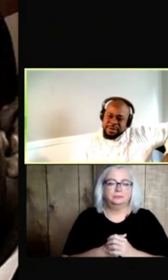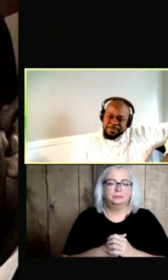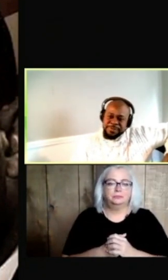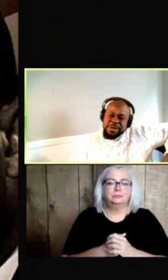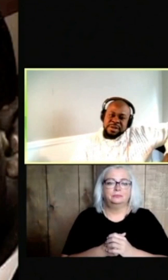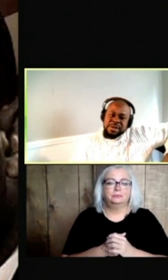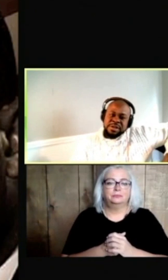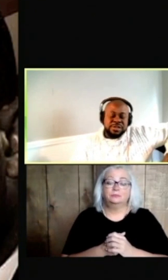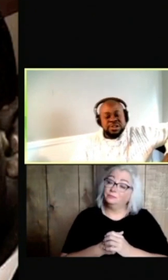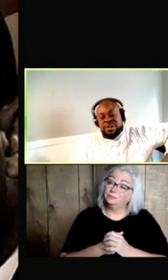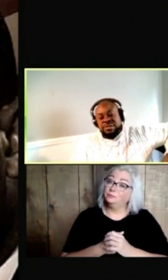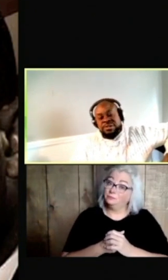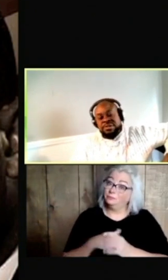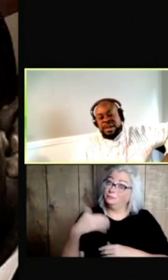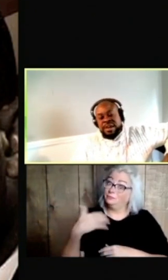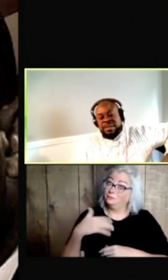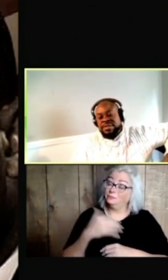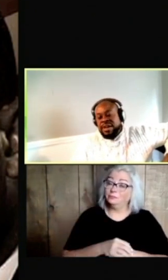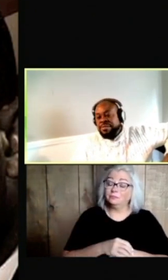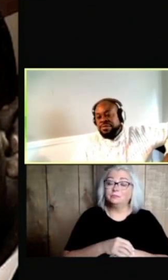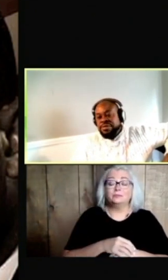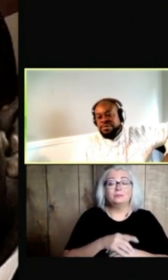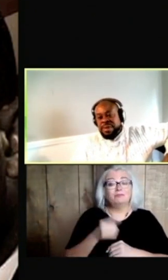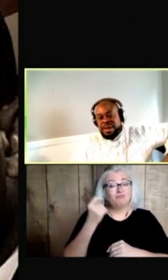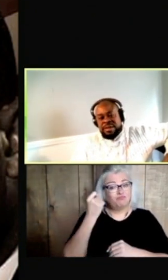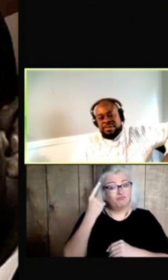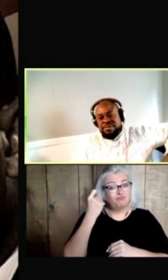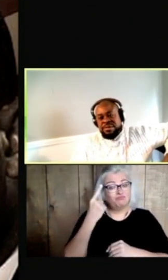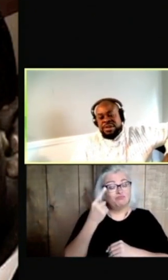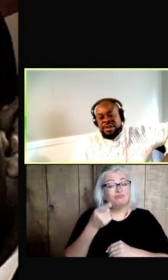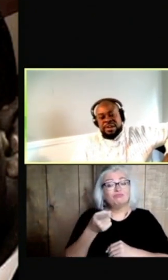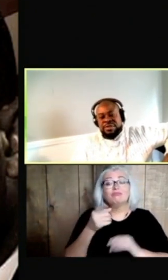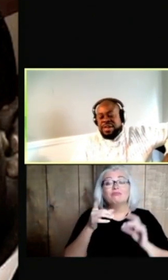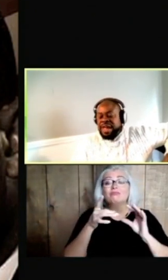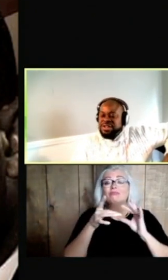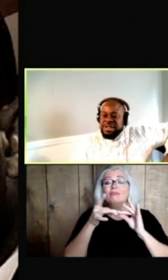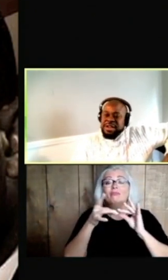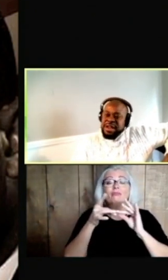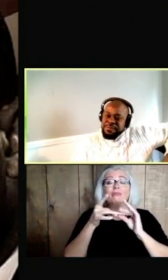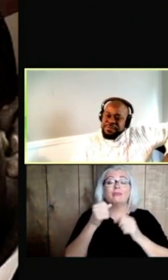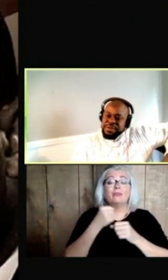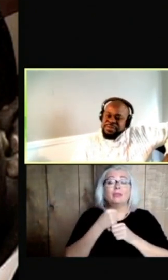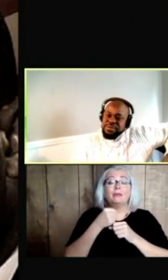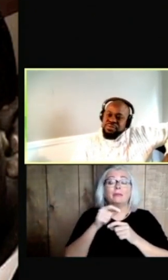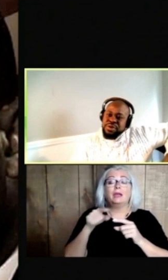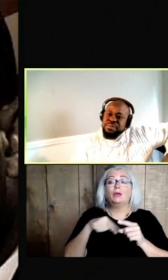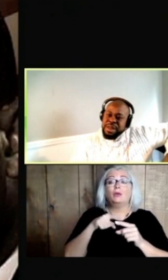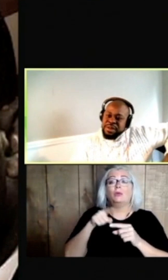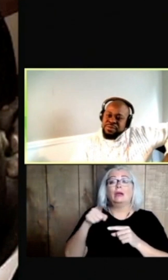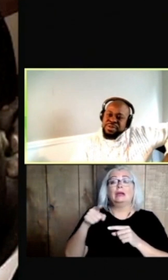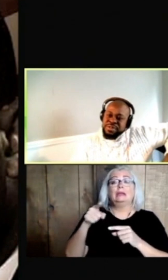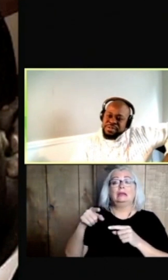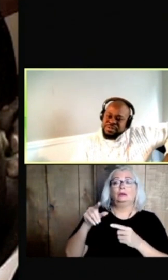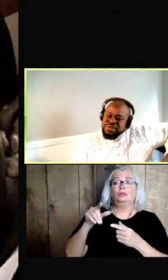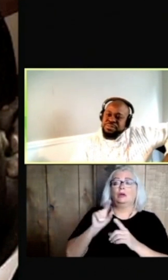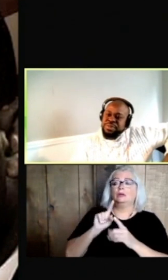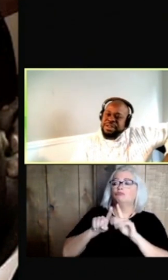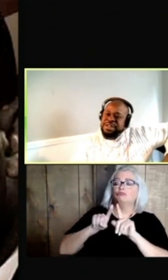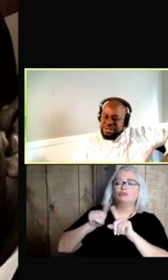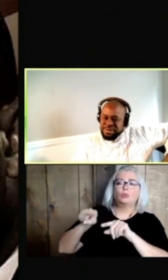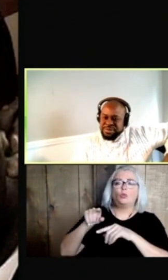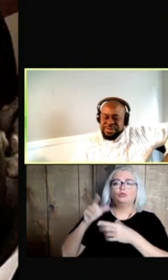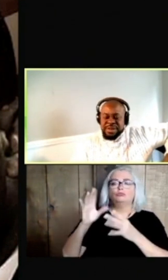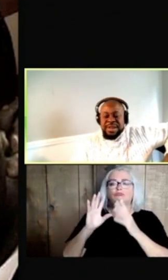death, right? You should know too that this comment was made while King was actually in a conference with medical researchers